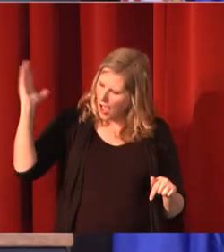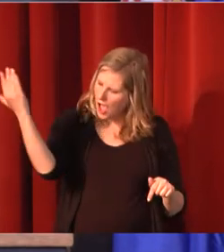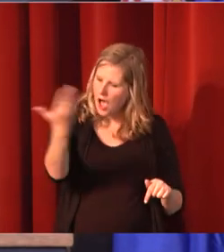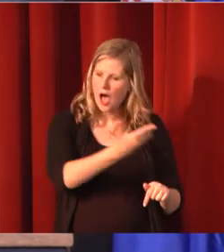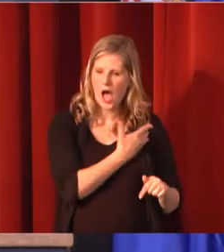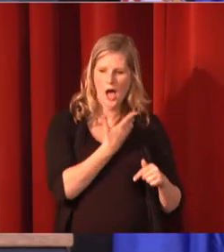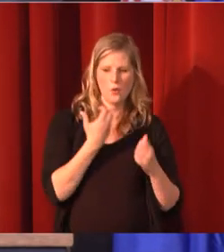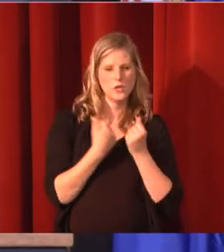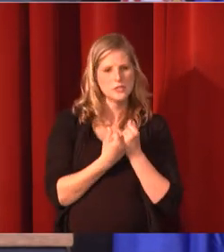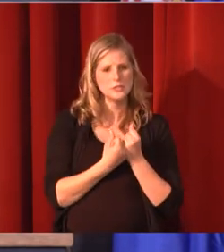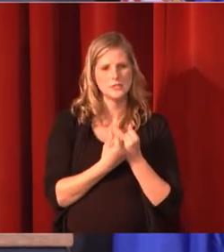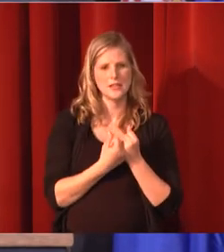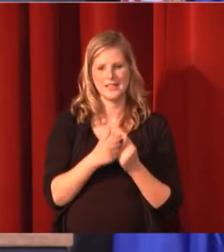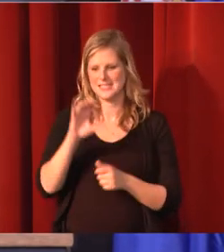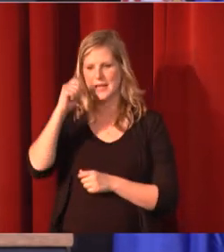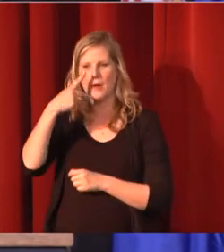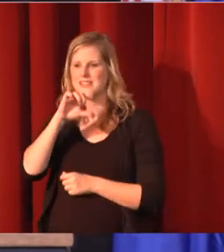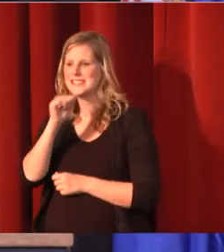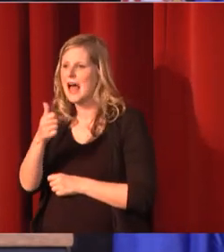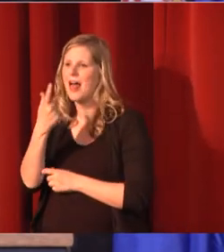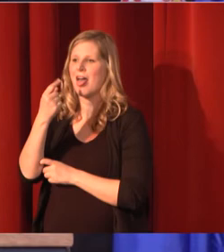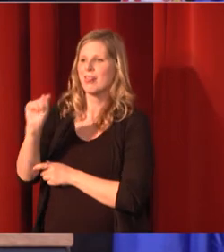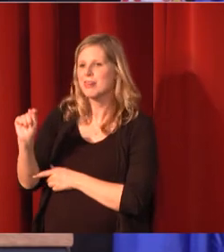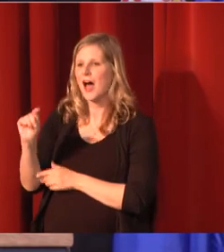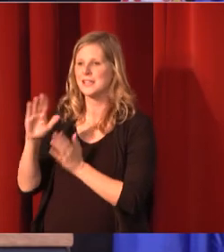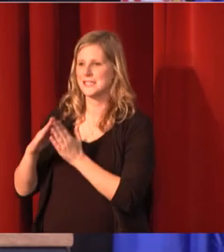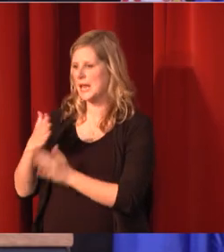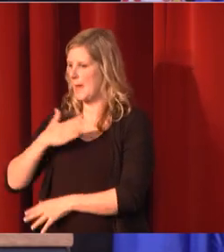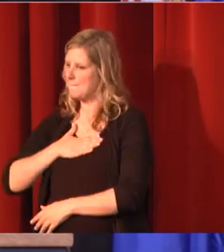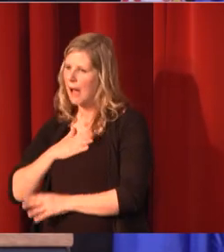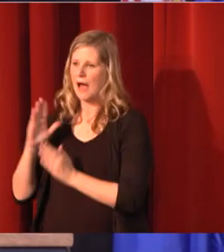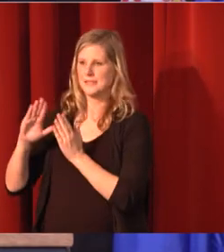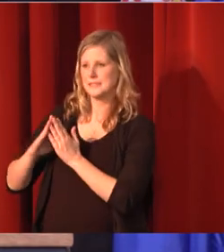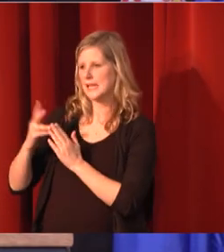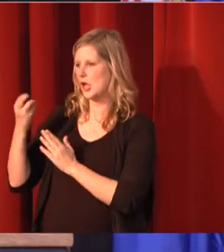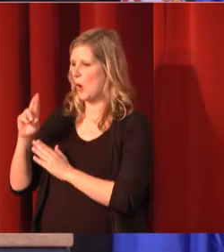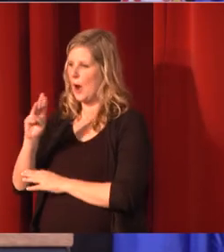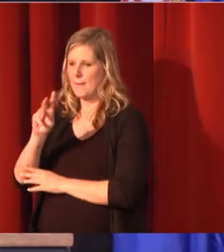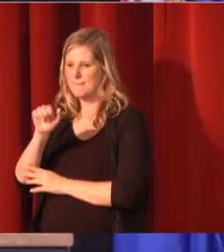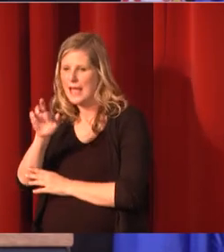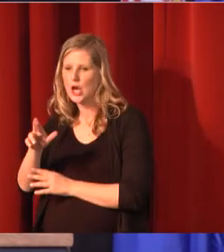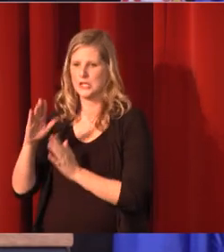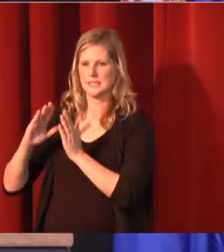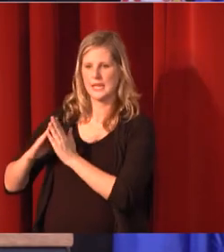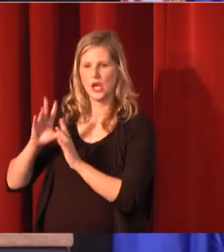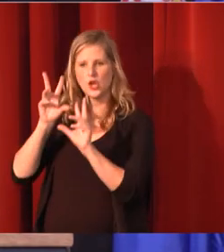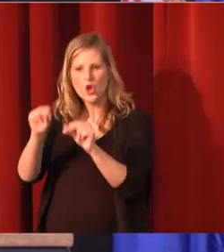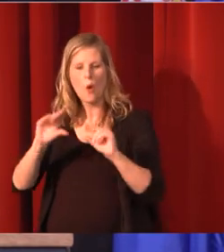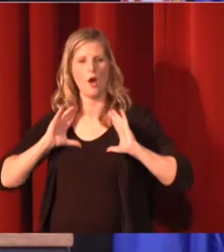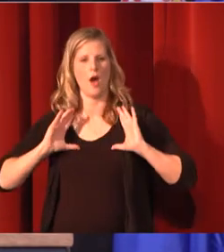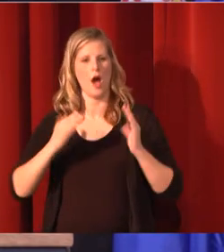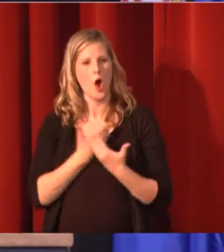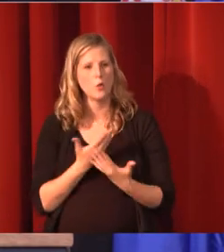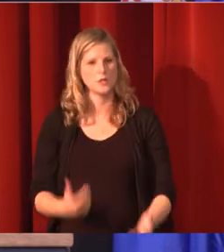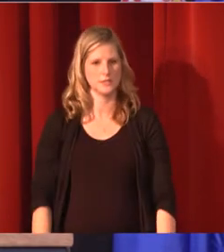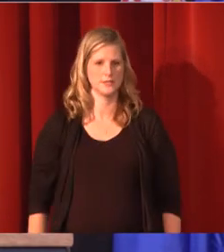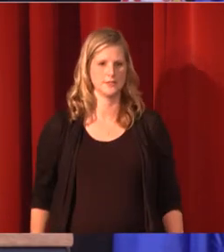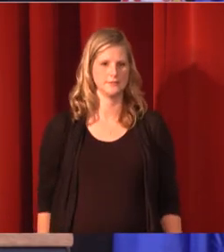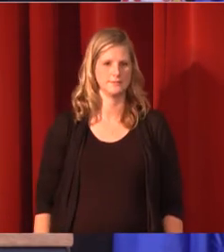st. Paul isn't the city st. Paul isn't my city or any mayor city this is our city